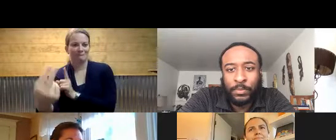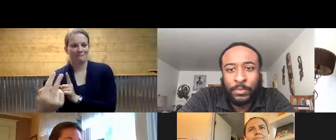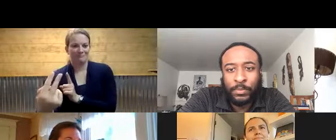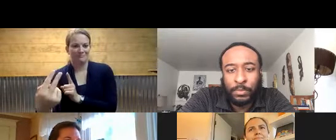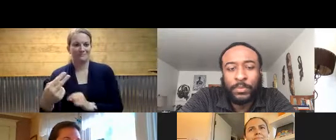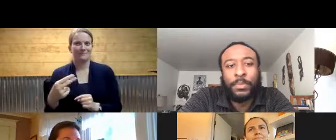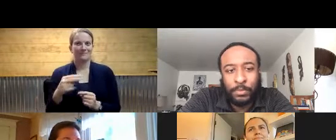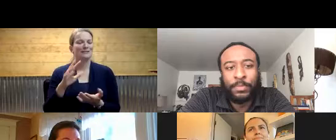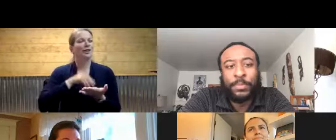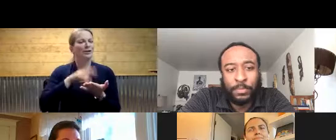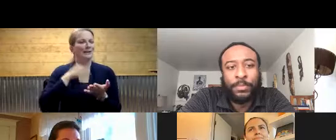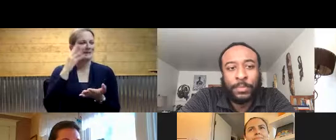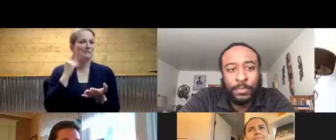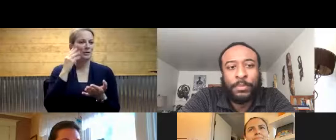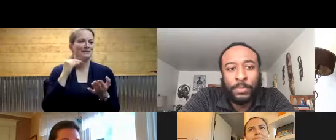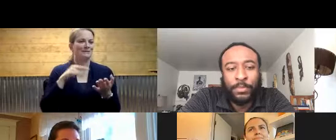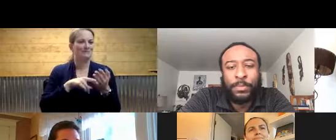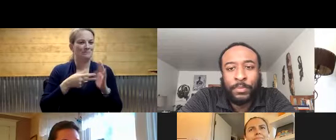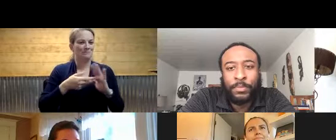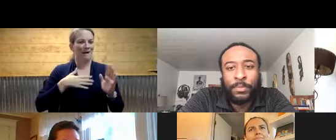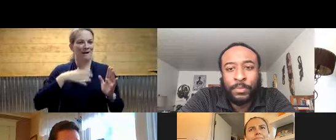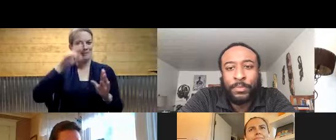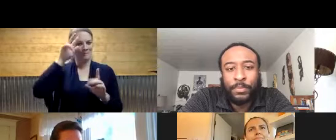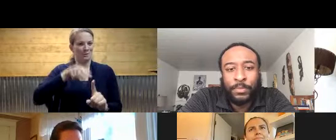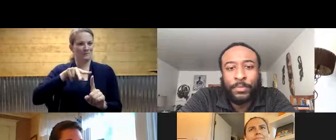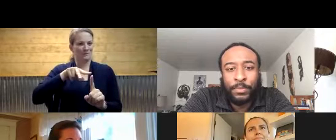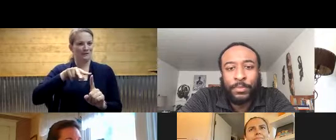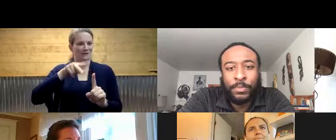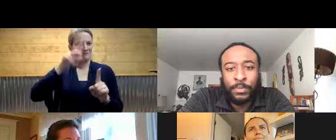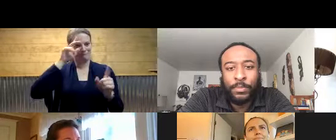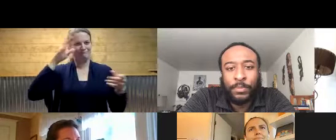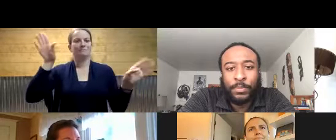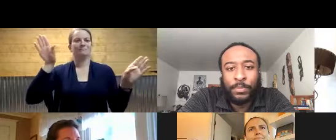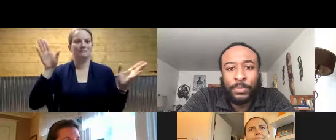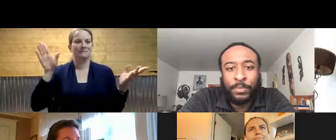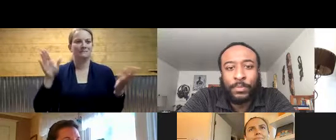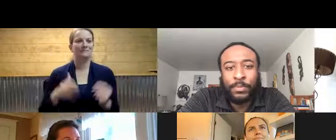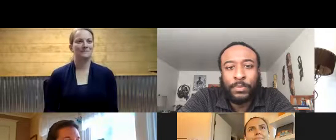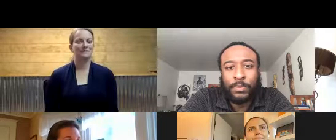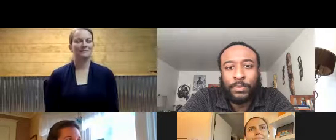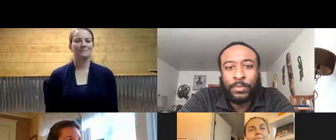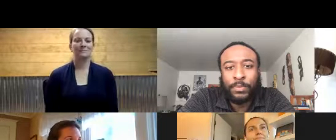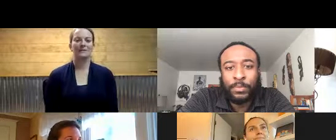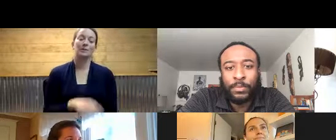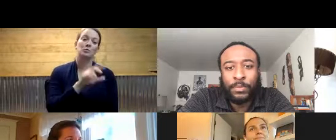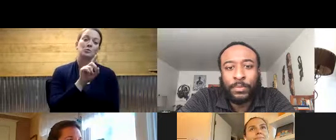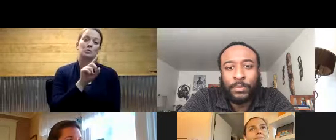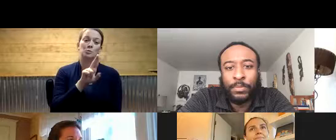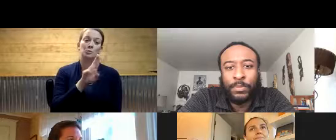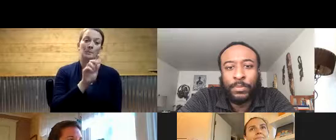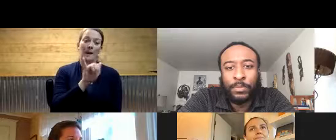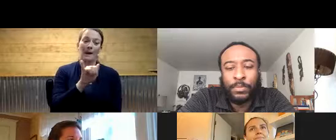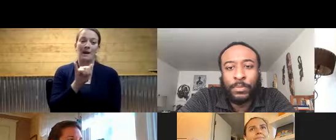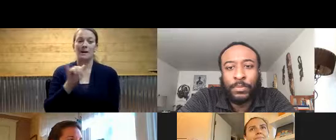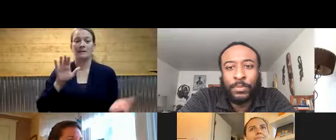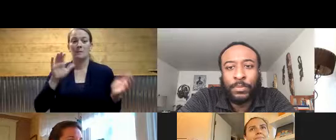a learning experience for the most part. As for the difference as to Dubai versus here, I just feel